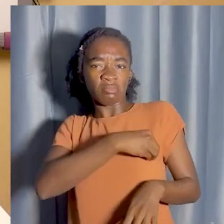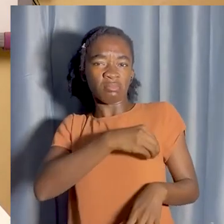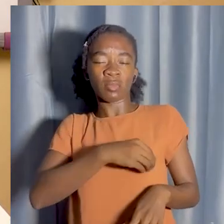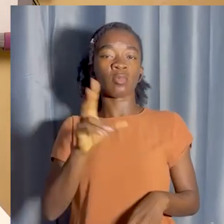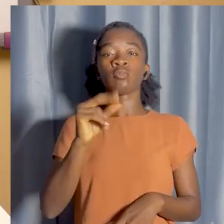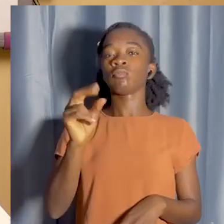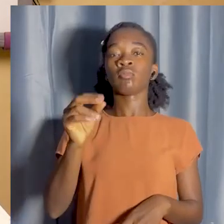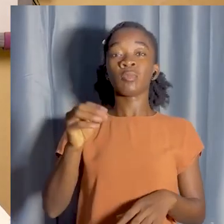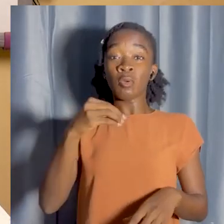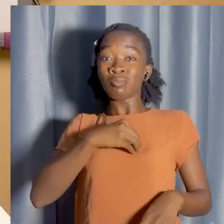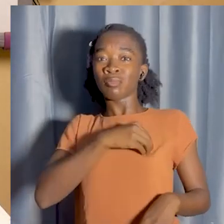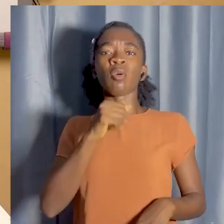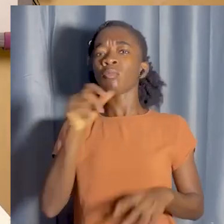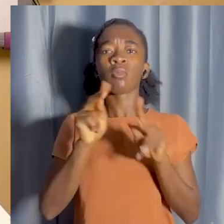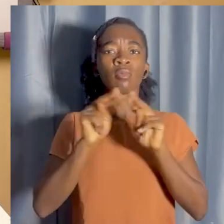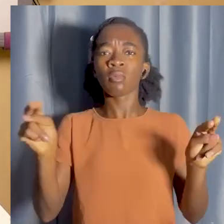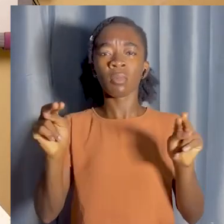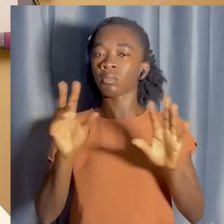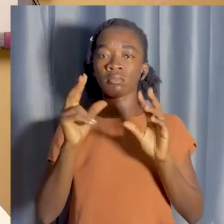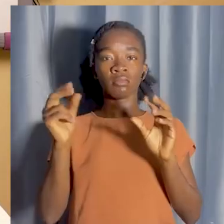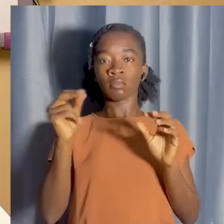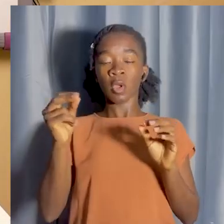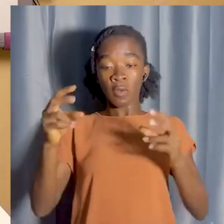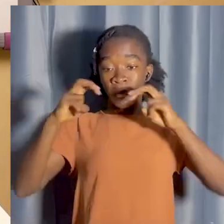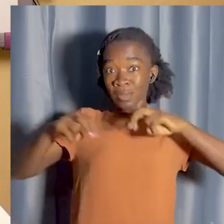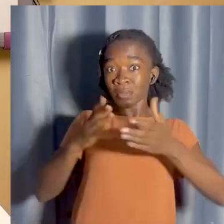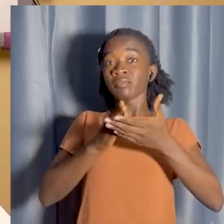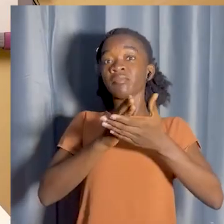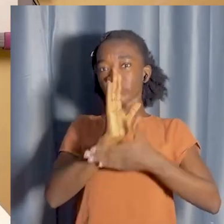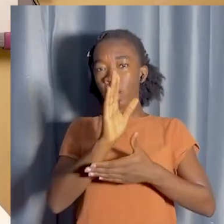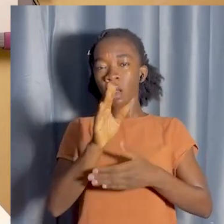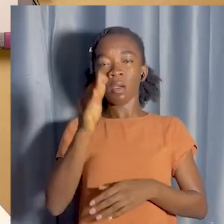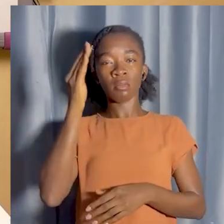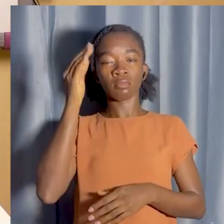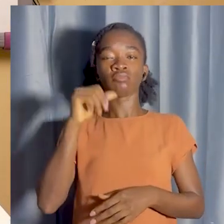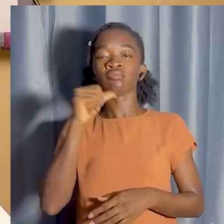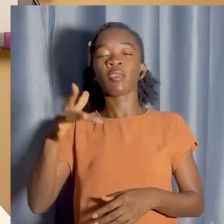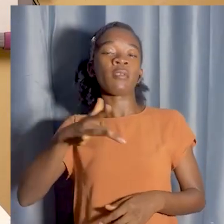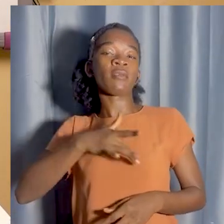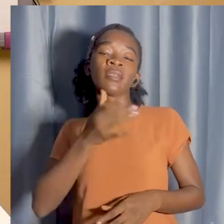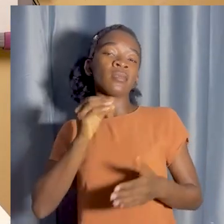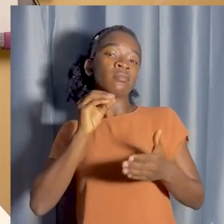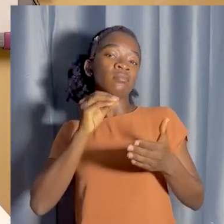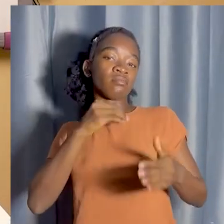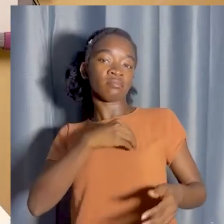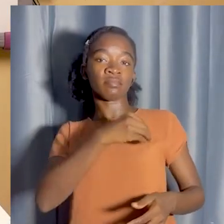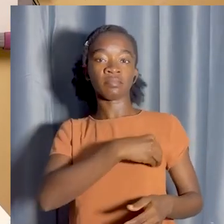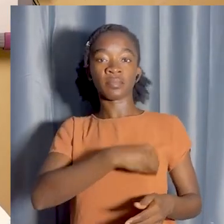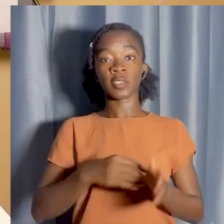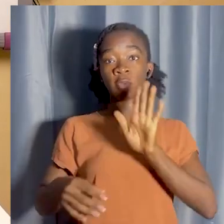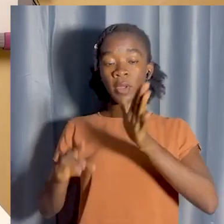no normal breast lump. If you do the examination in the right way, you wouldn't feel a lump if there's nothing there. So you use the flat part of your